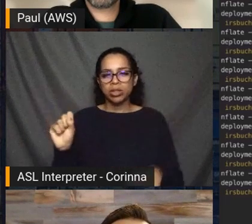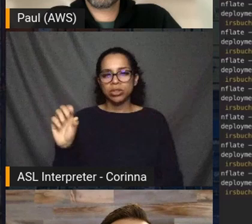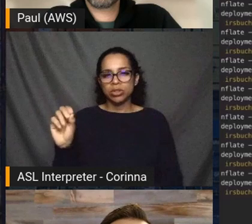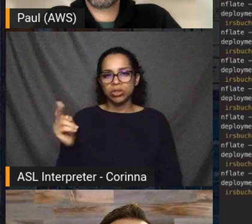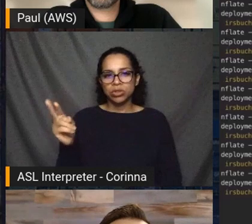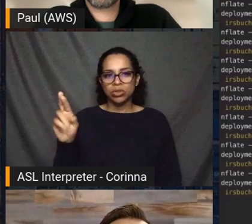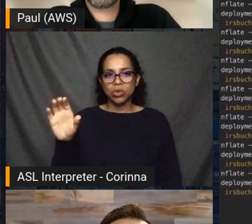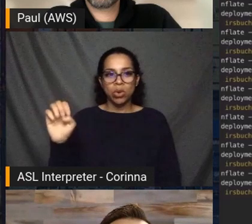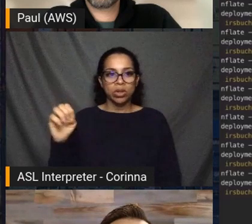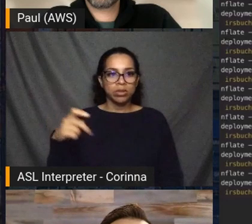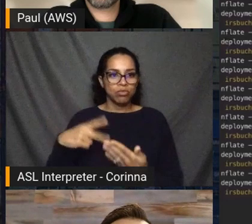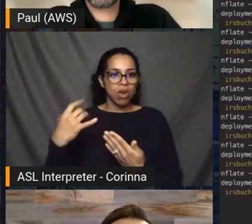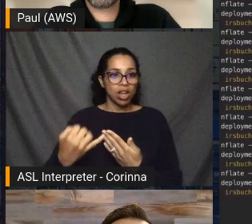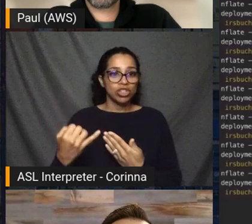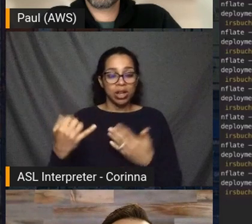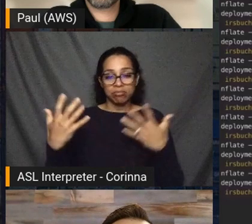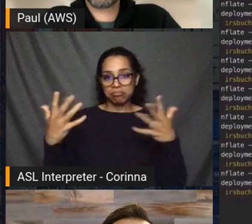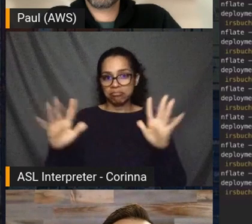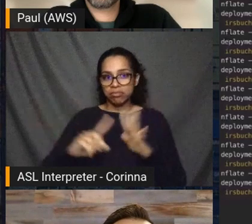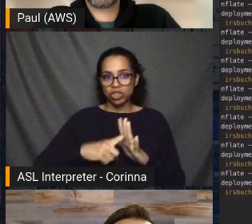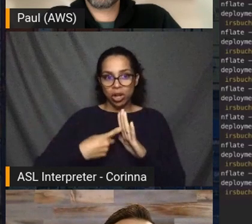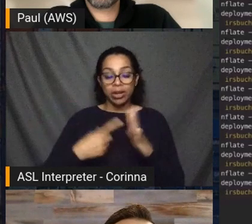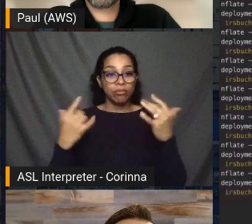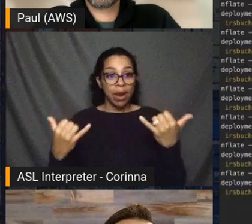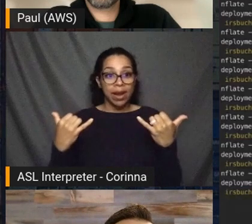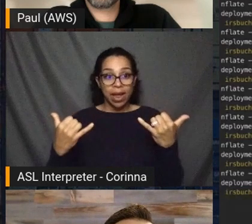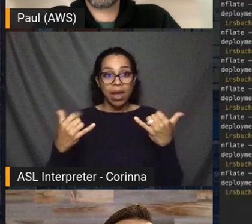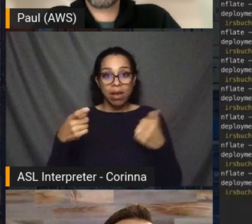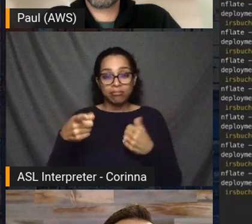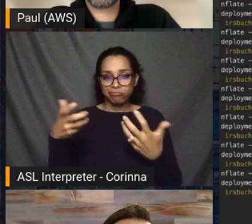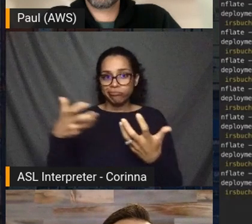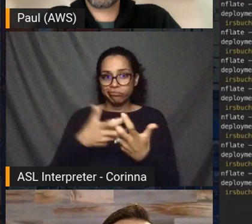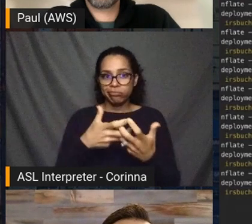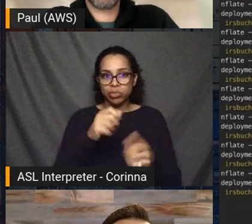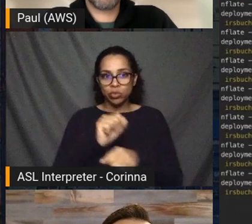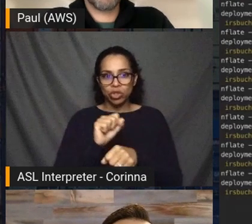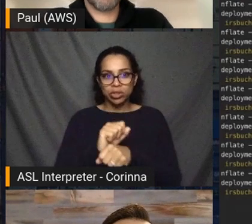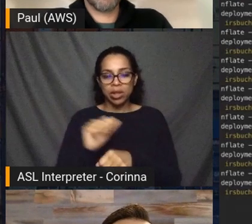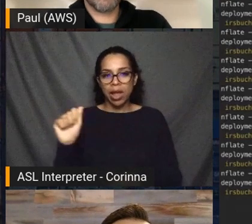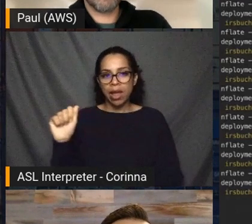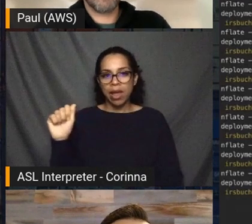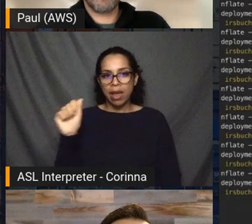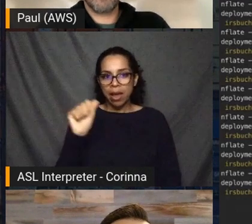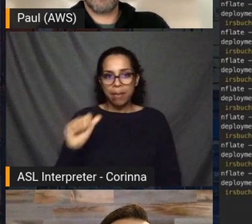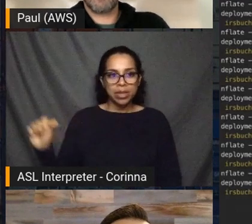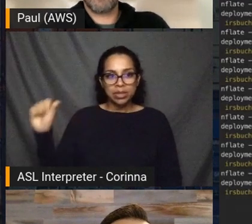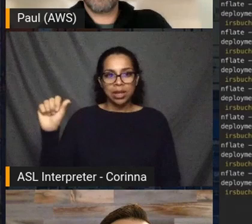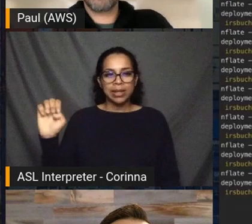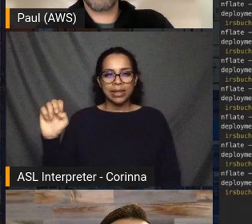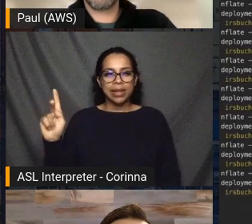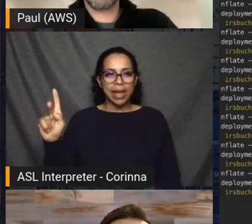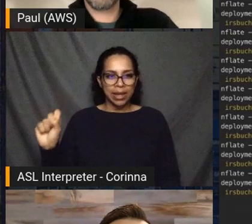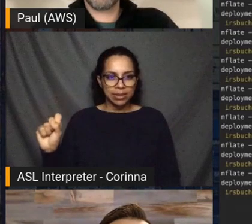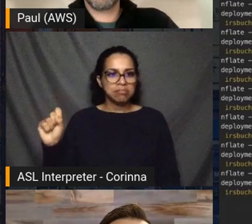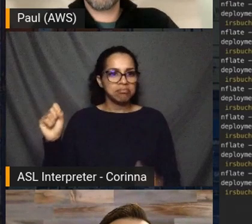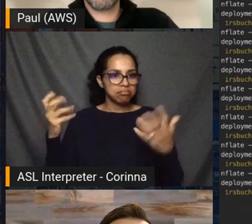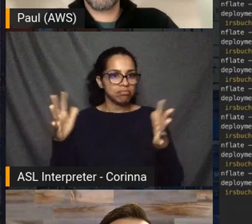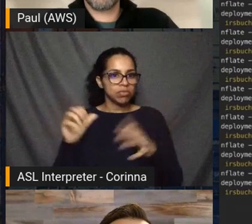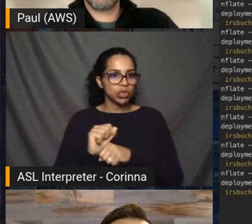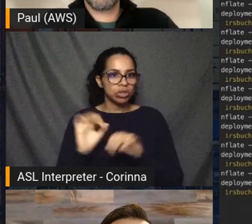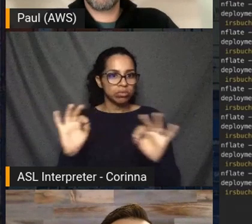was started. Right now, it works on Amazon EKS, and we have aggressive